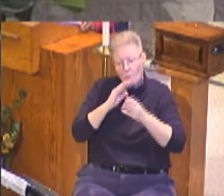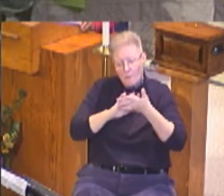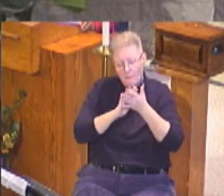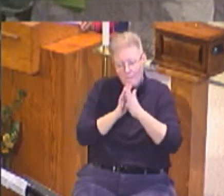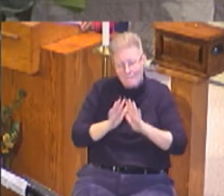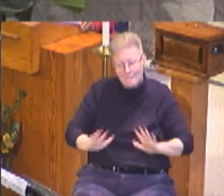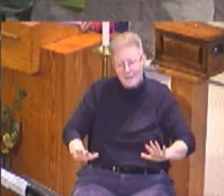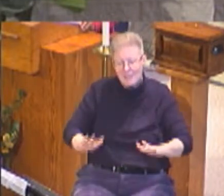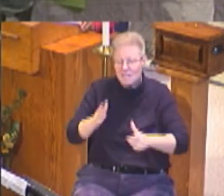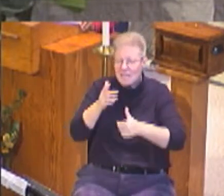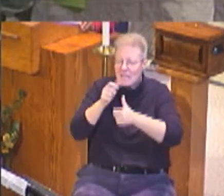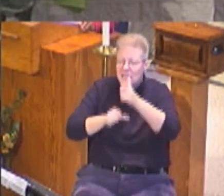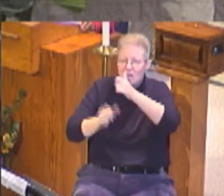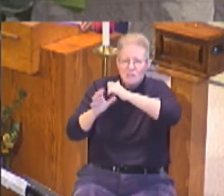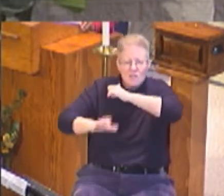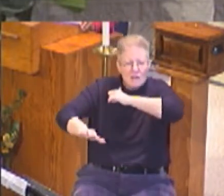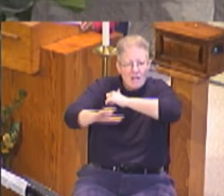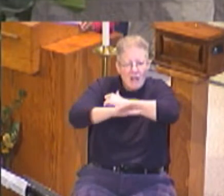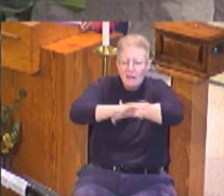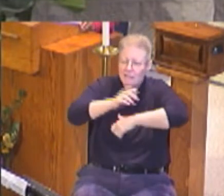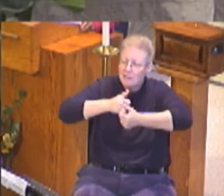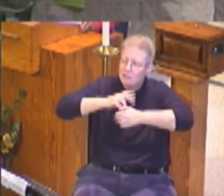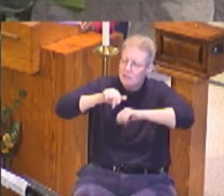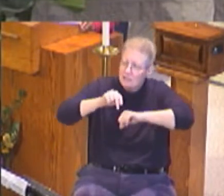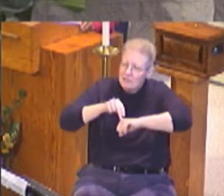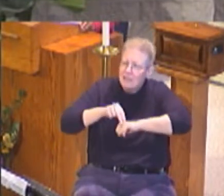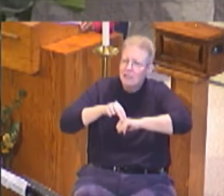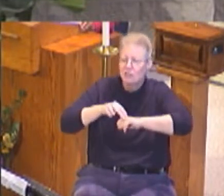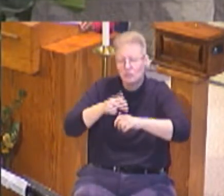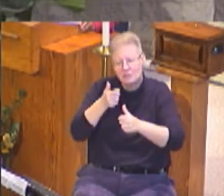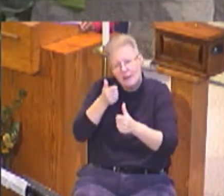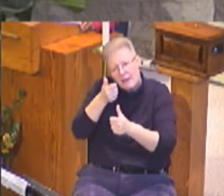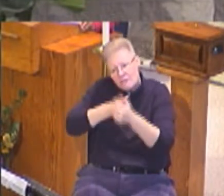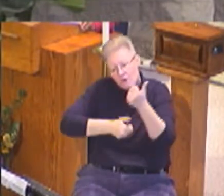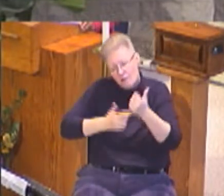continent, in every nation, in every heart.